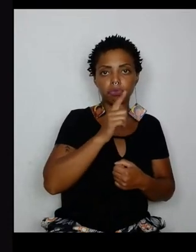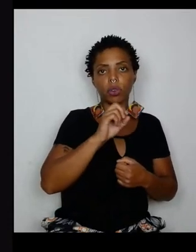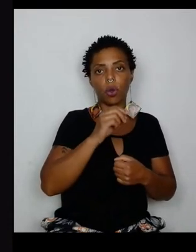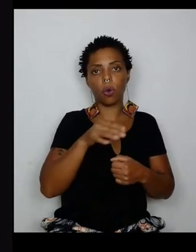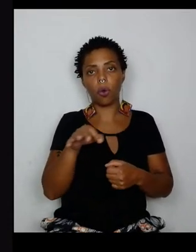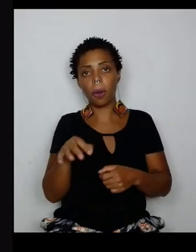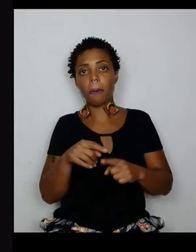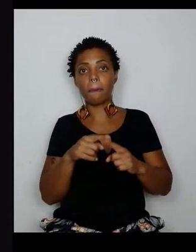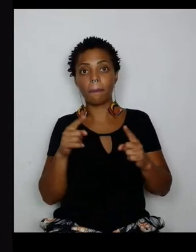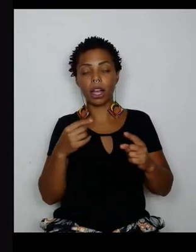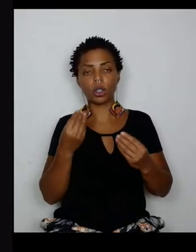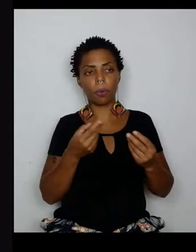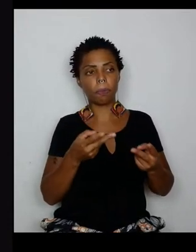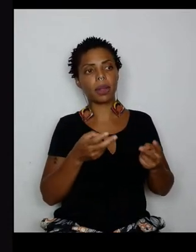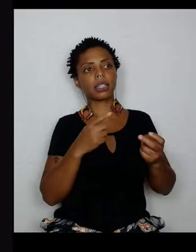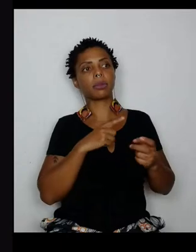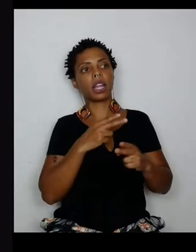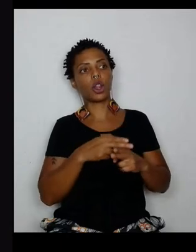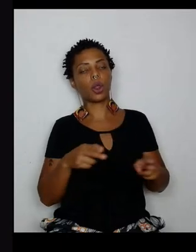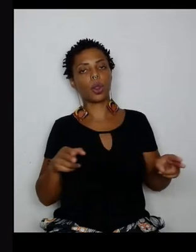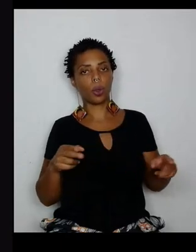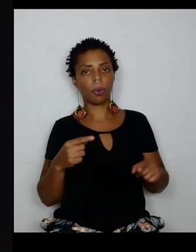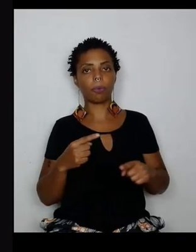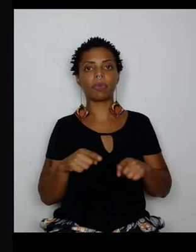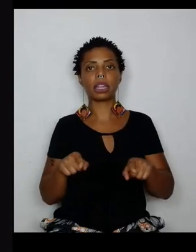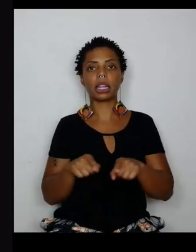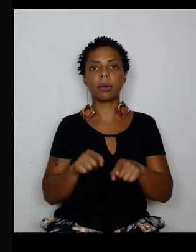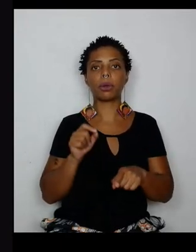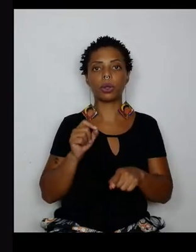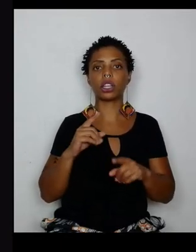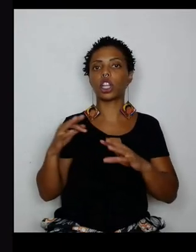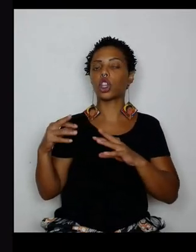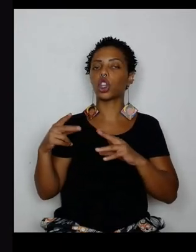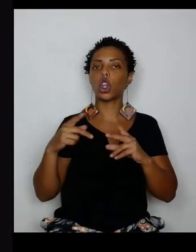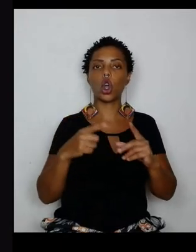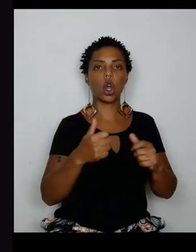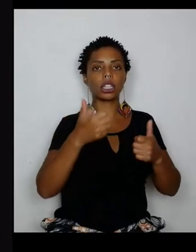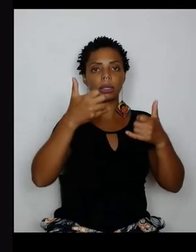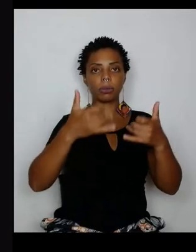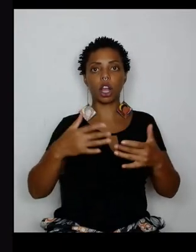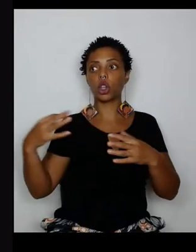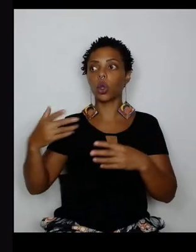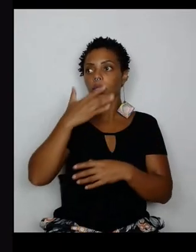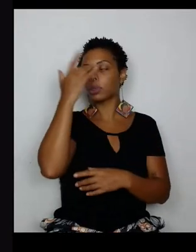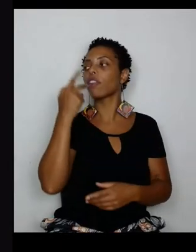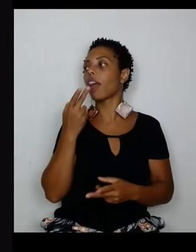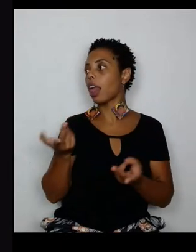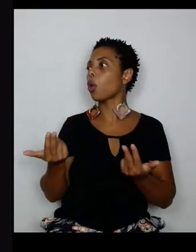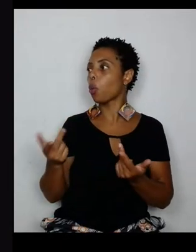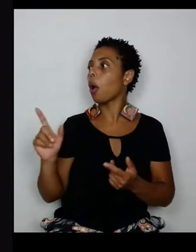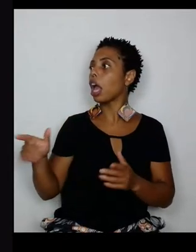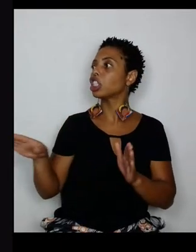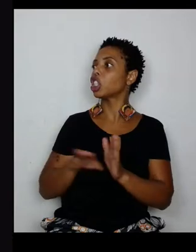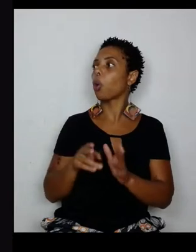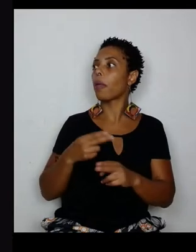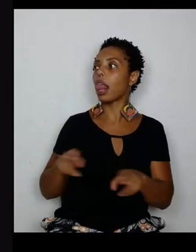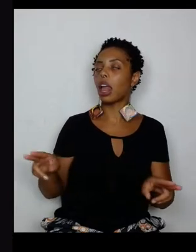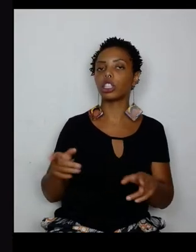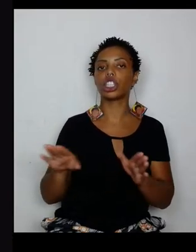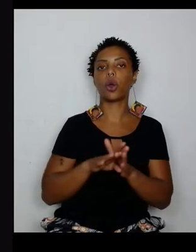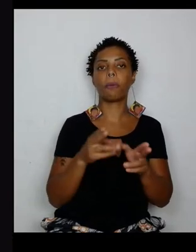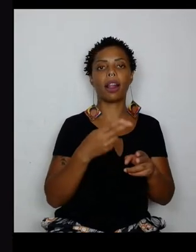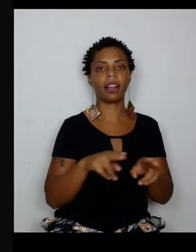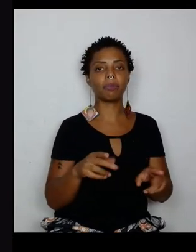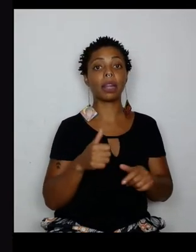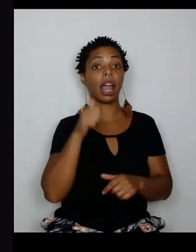in descriptions of islanders the women were considered especially beautiful